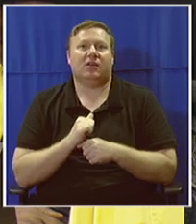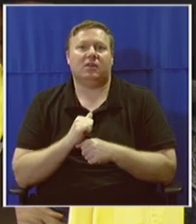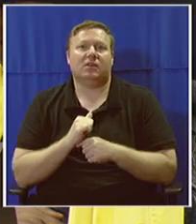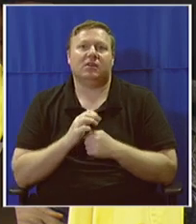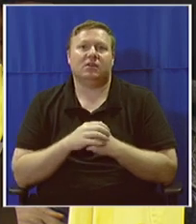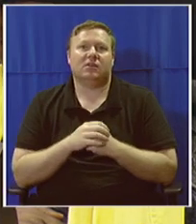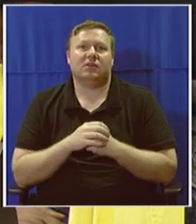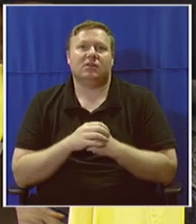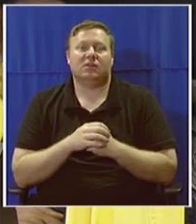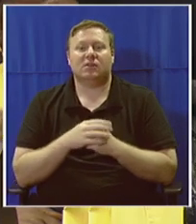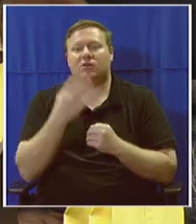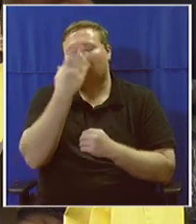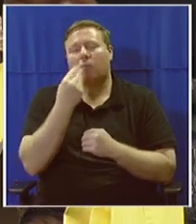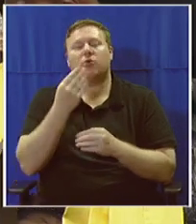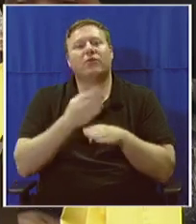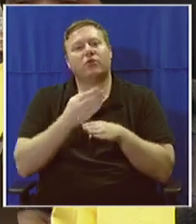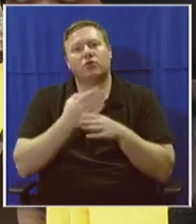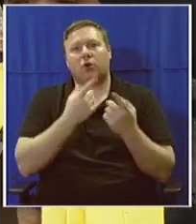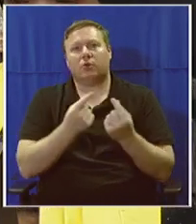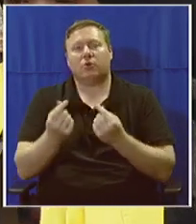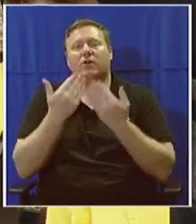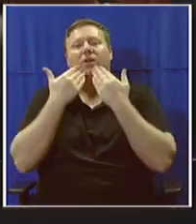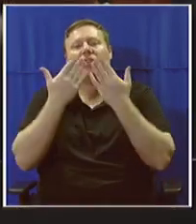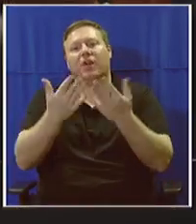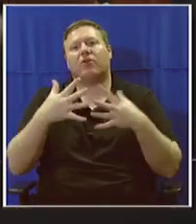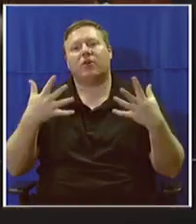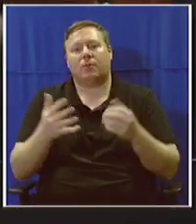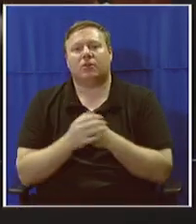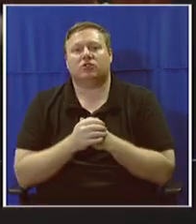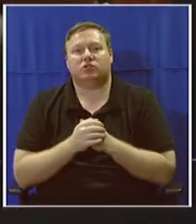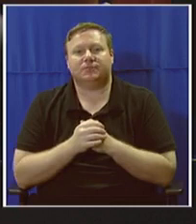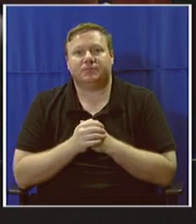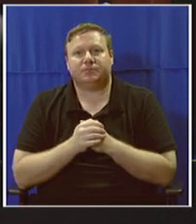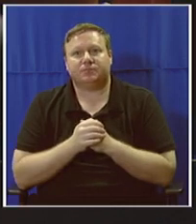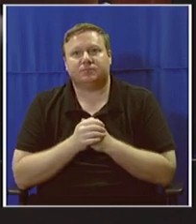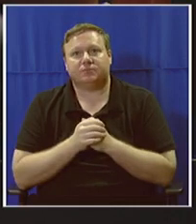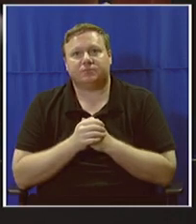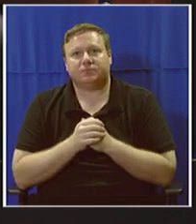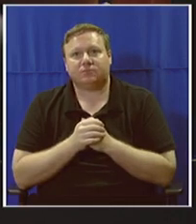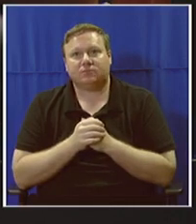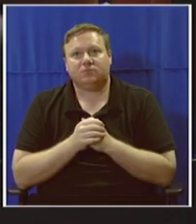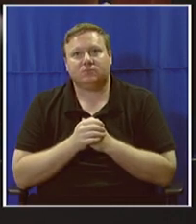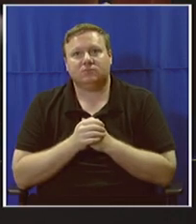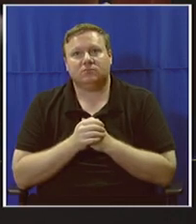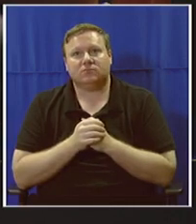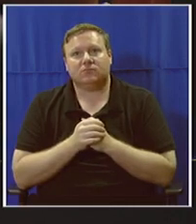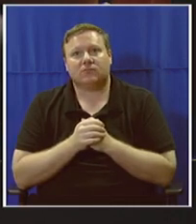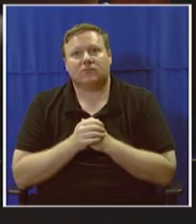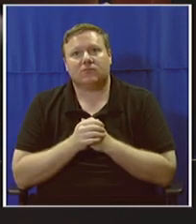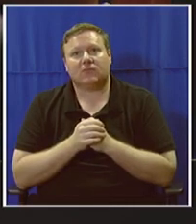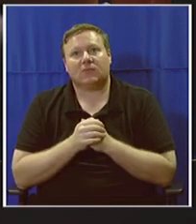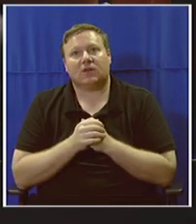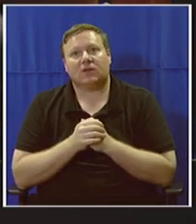lo mpumelelo. Enkosi kakhulu. Thank you. I may have missed one. I still have a